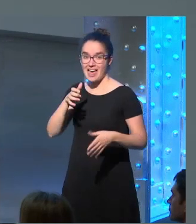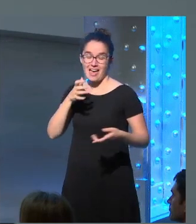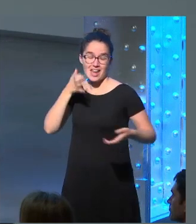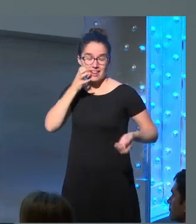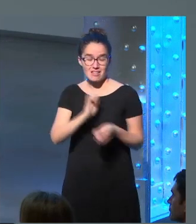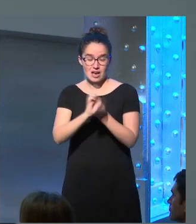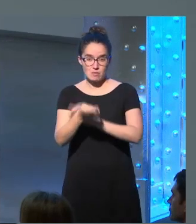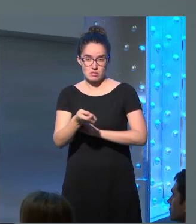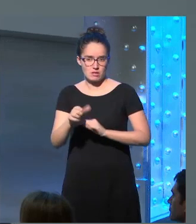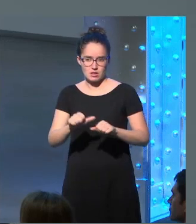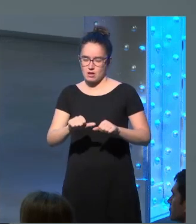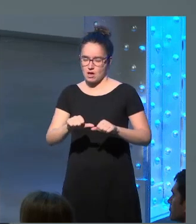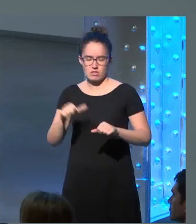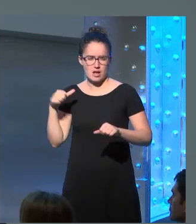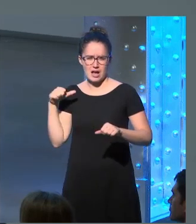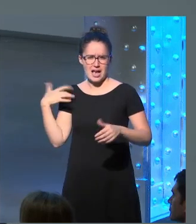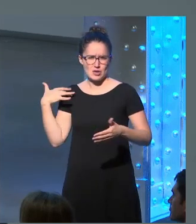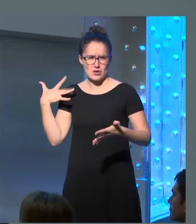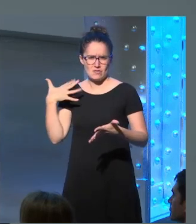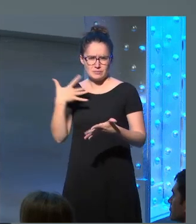to provide a